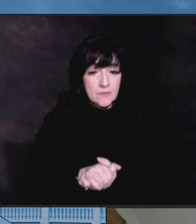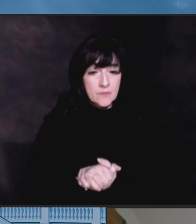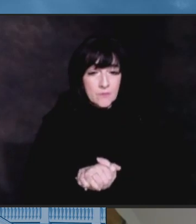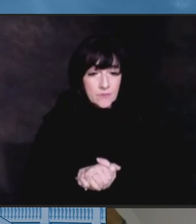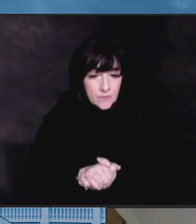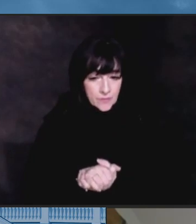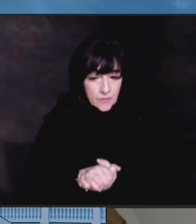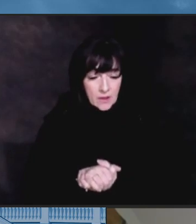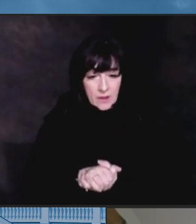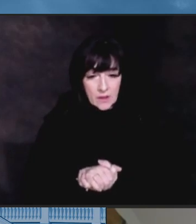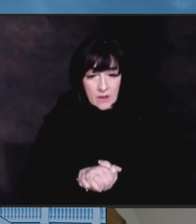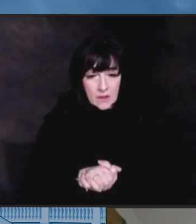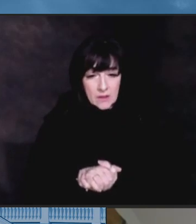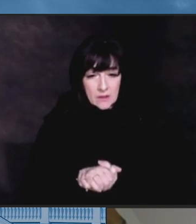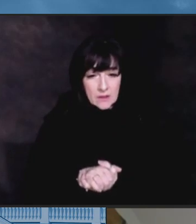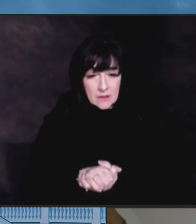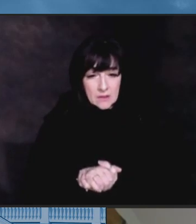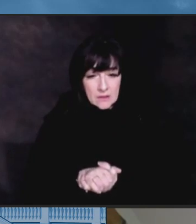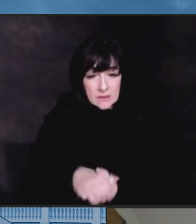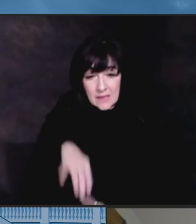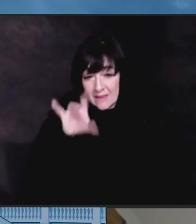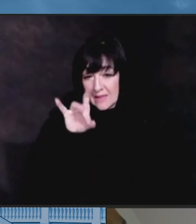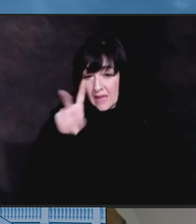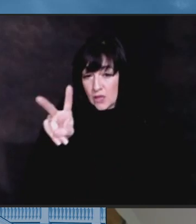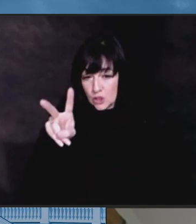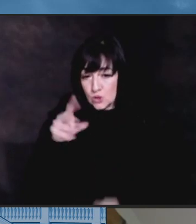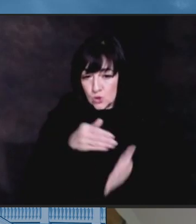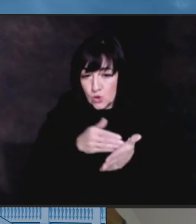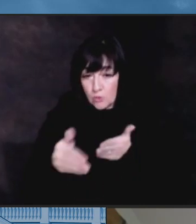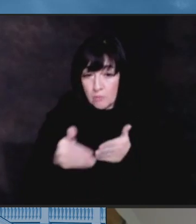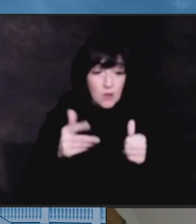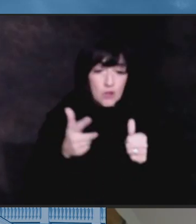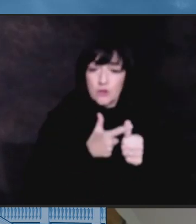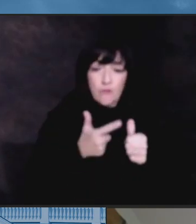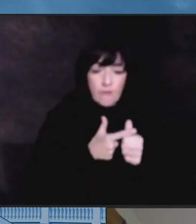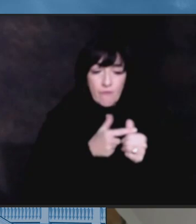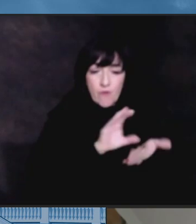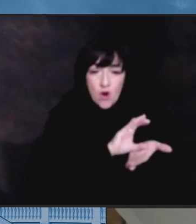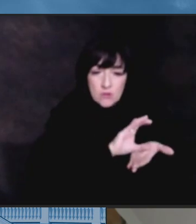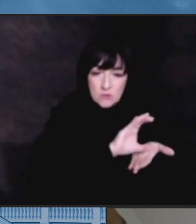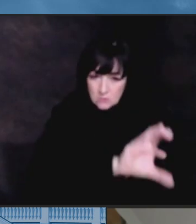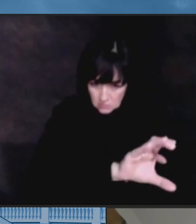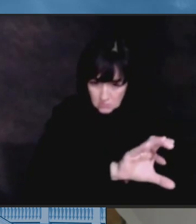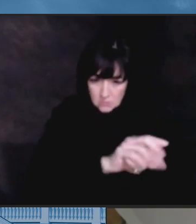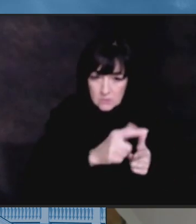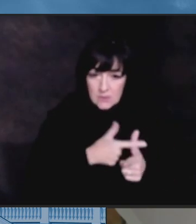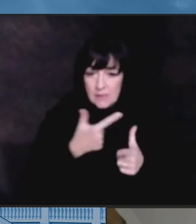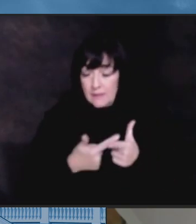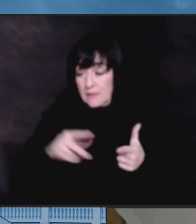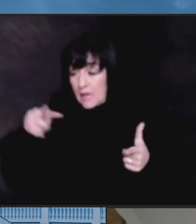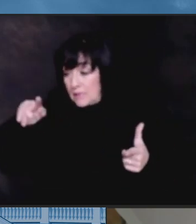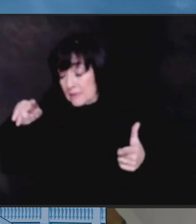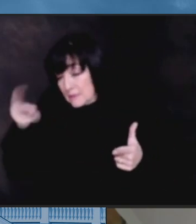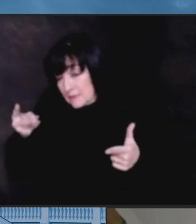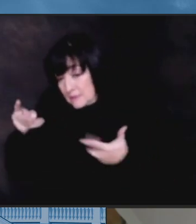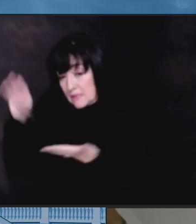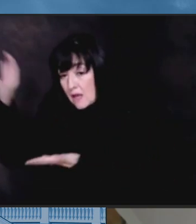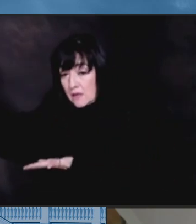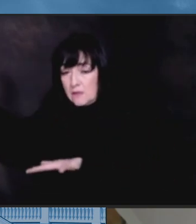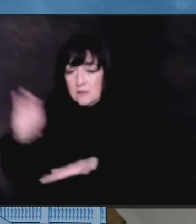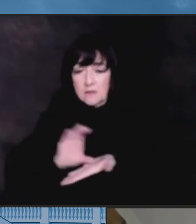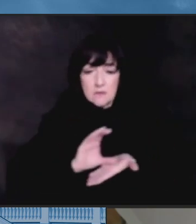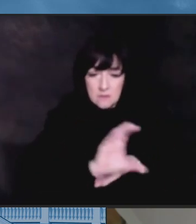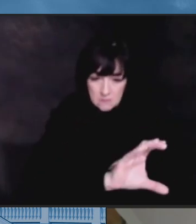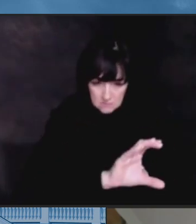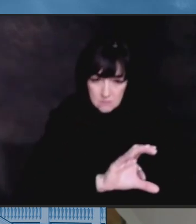an $82 million base the first time around, if you will, and then this second increment